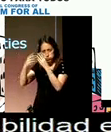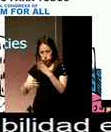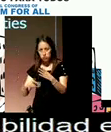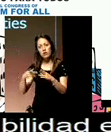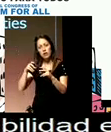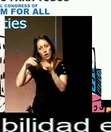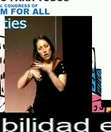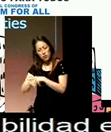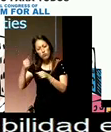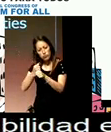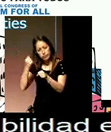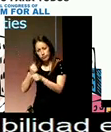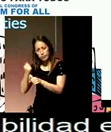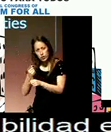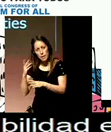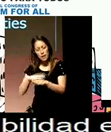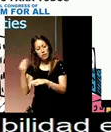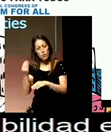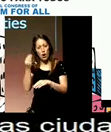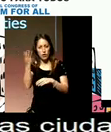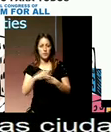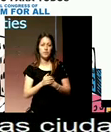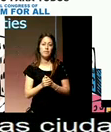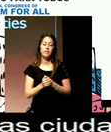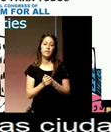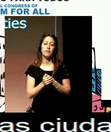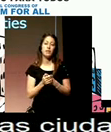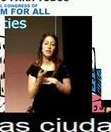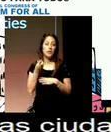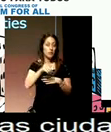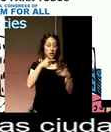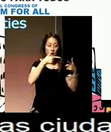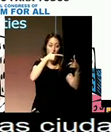in different areas of nature.